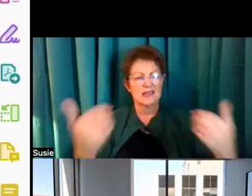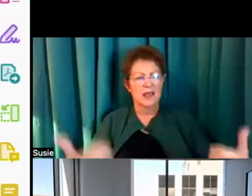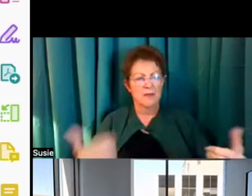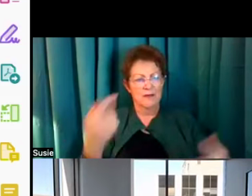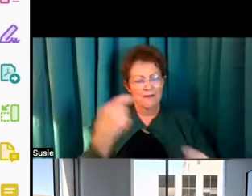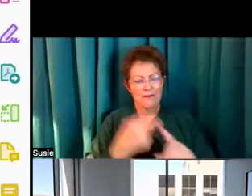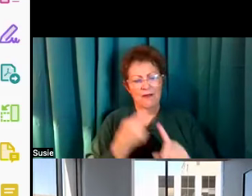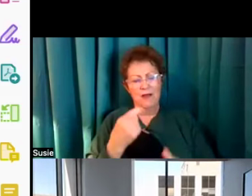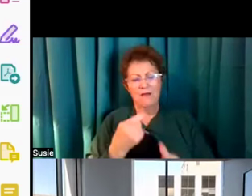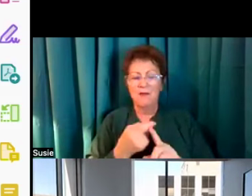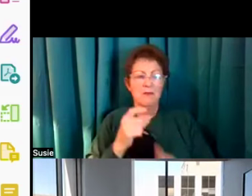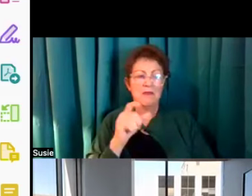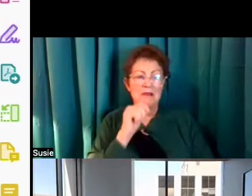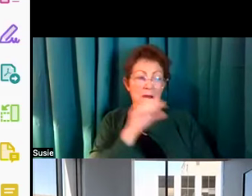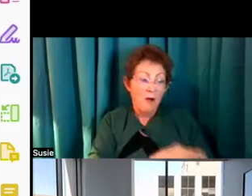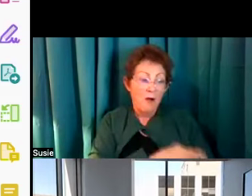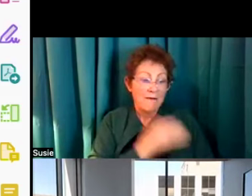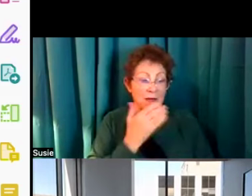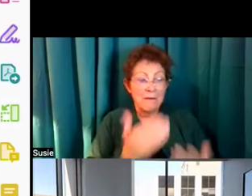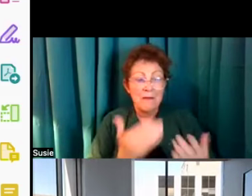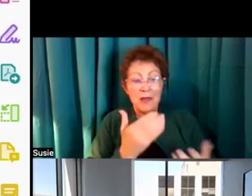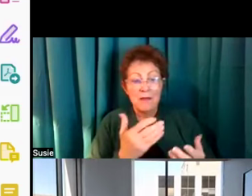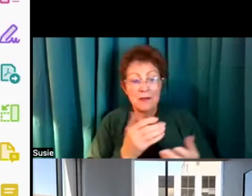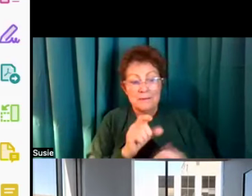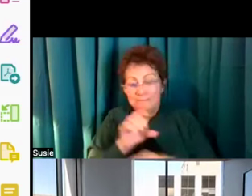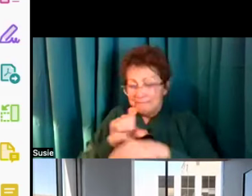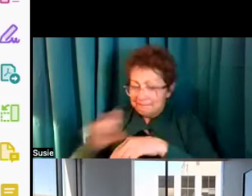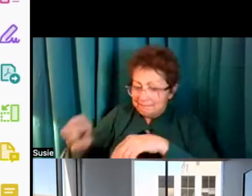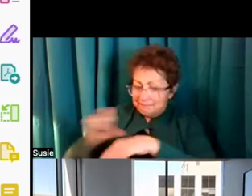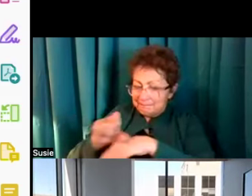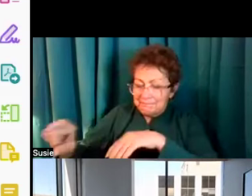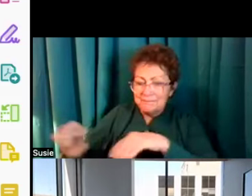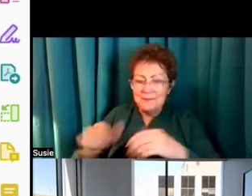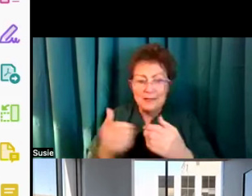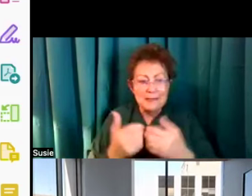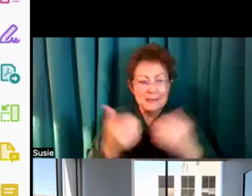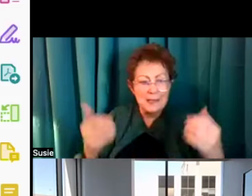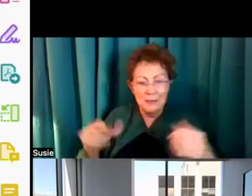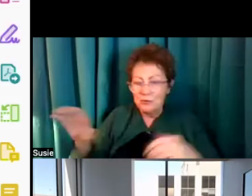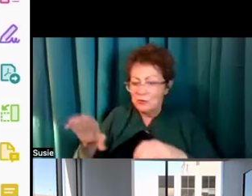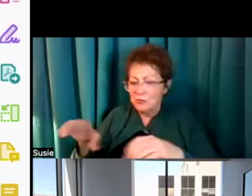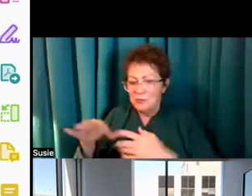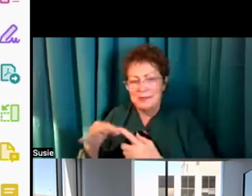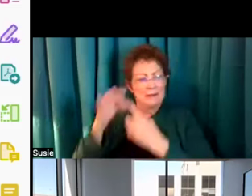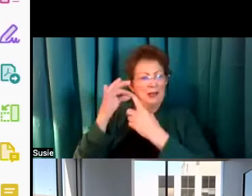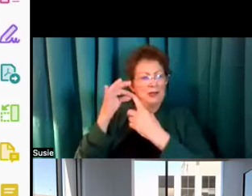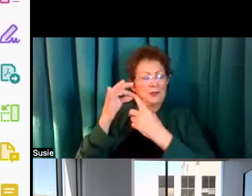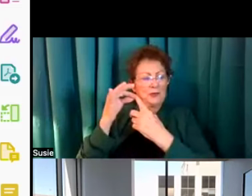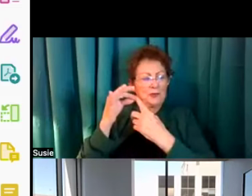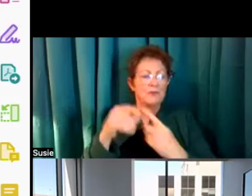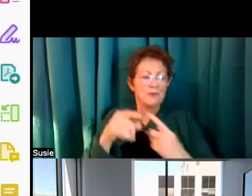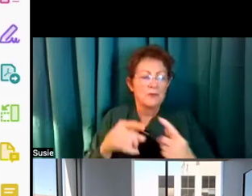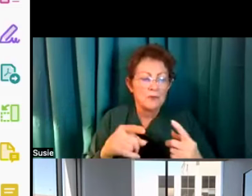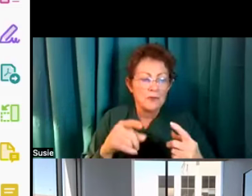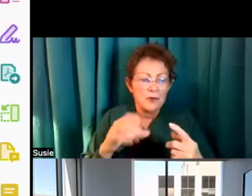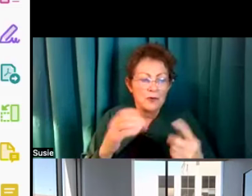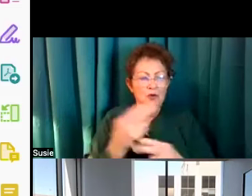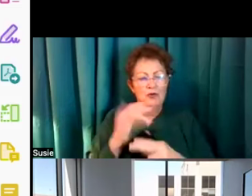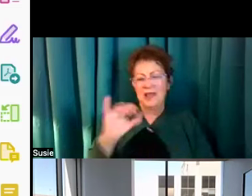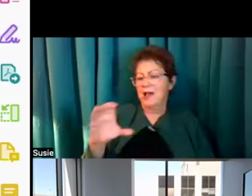nonprofit. Maybe you're aggregating donations into like a separate entity to do something specific, and you just want that corporate